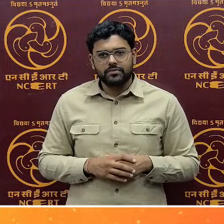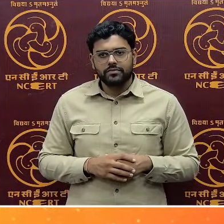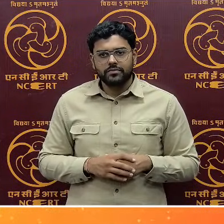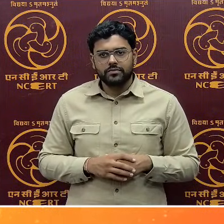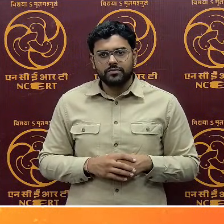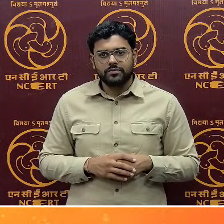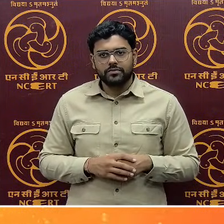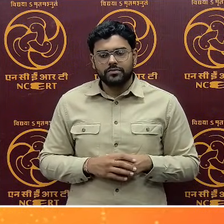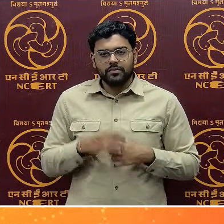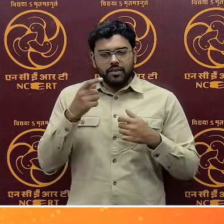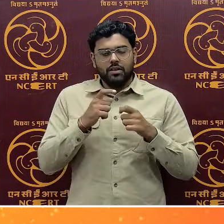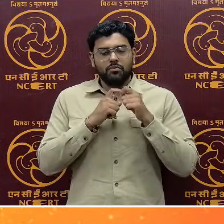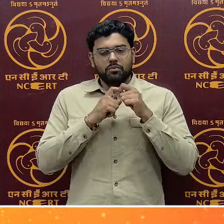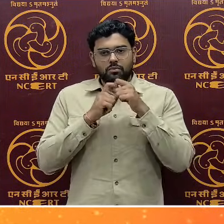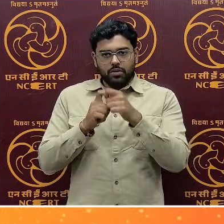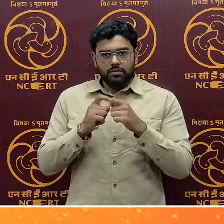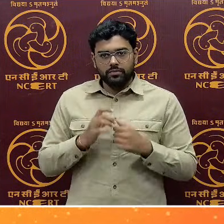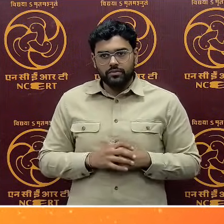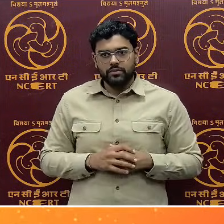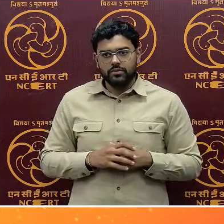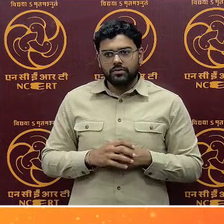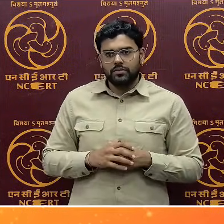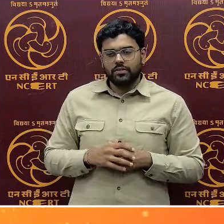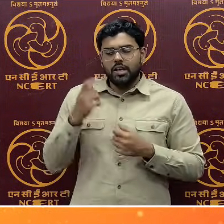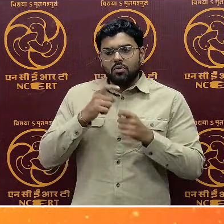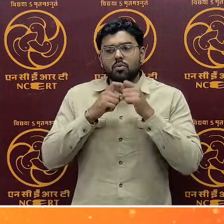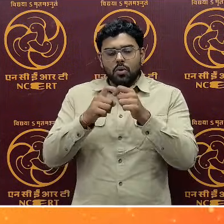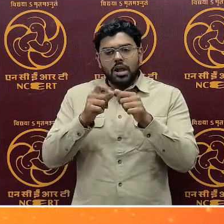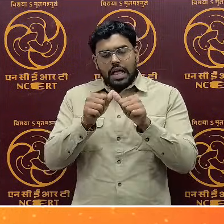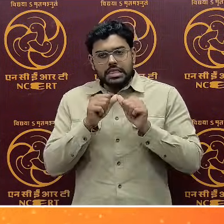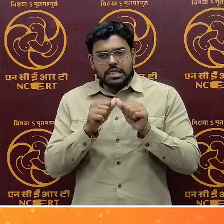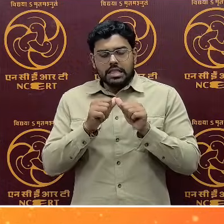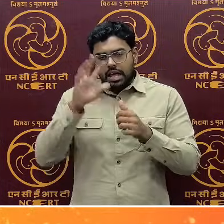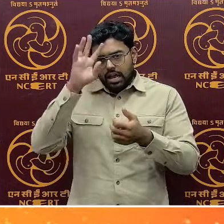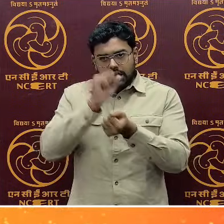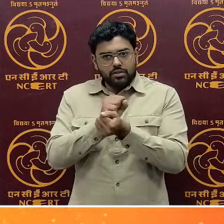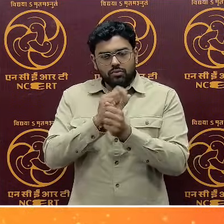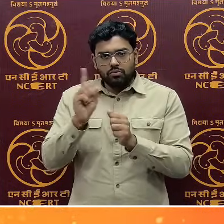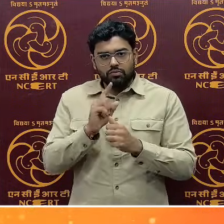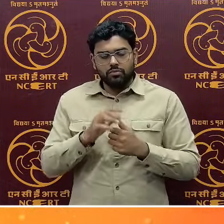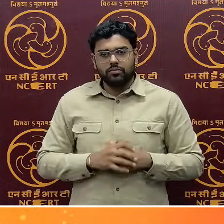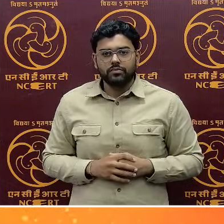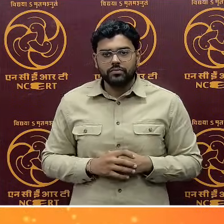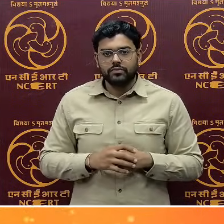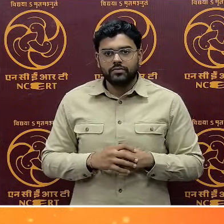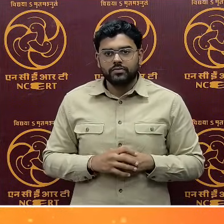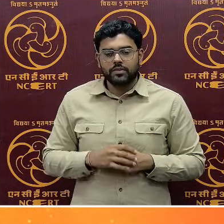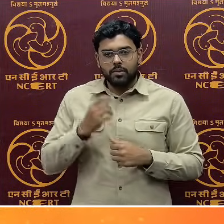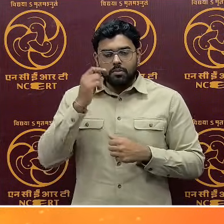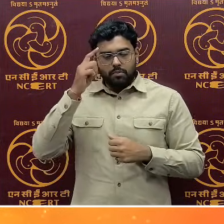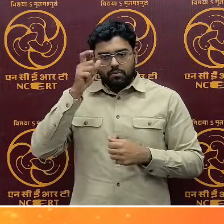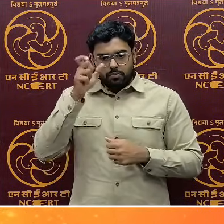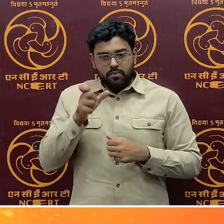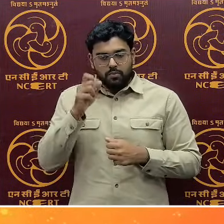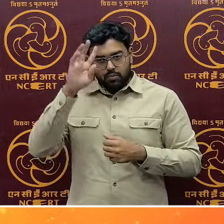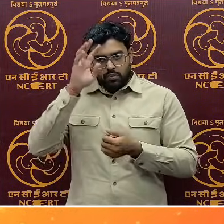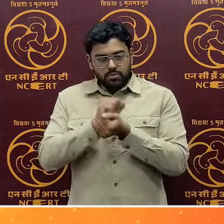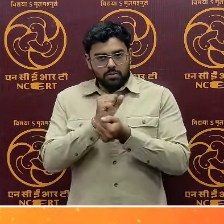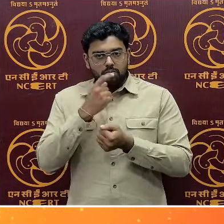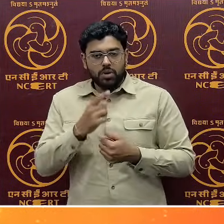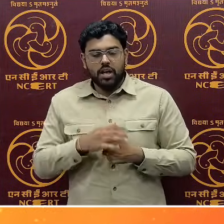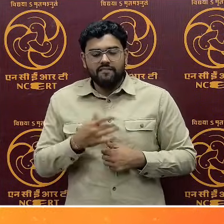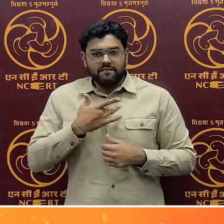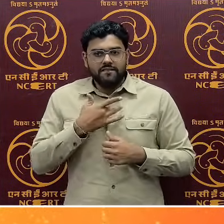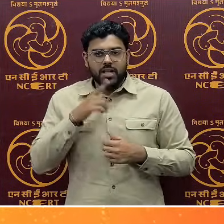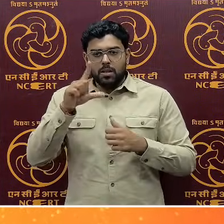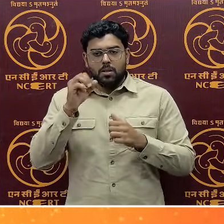He was questioned, not arrested. Oh. Chief Brown corrected. I always believed that Nolan